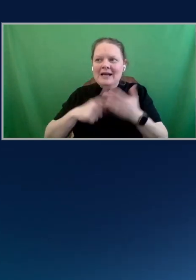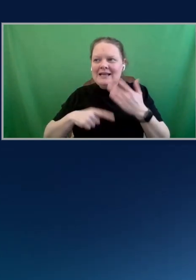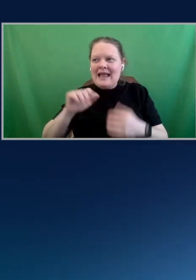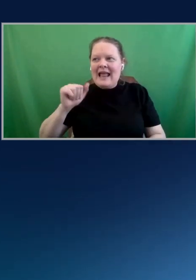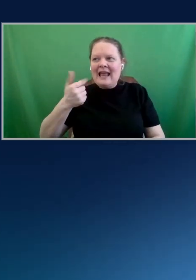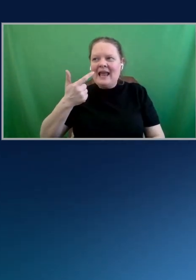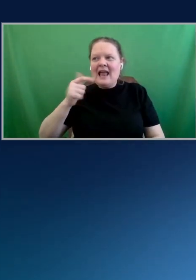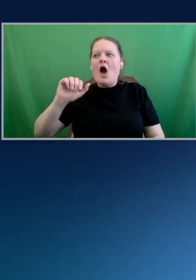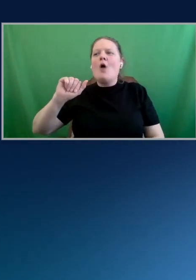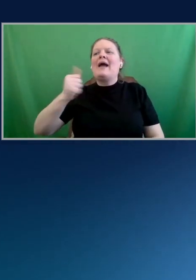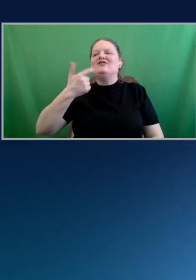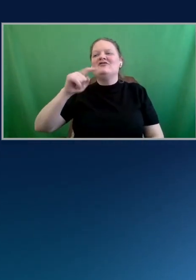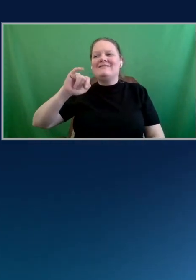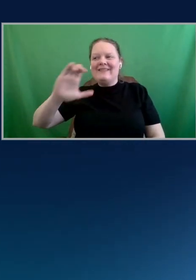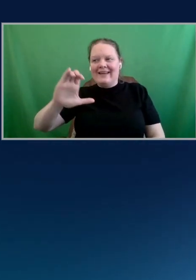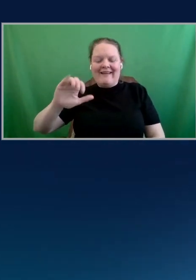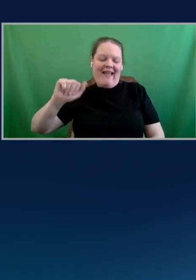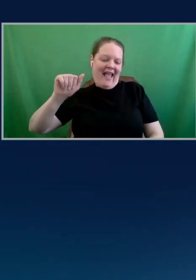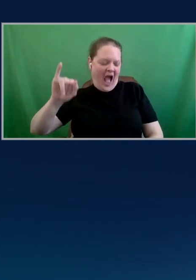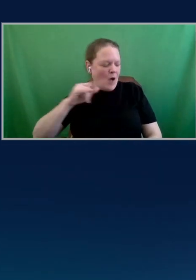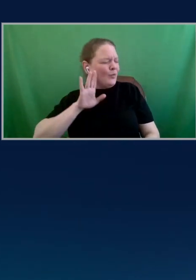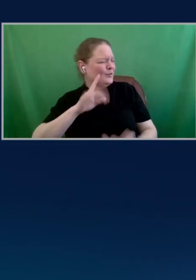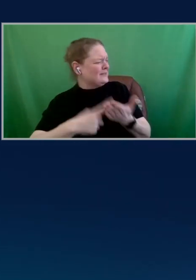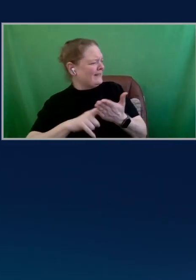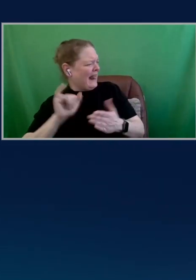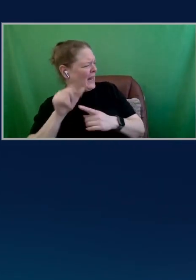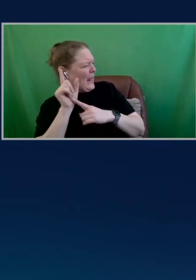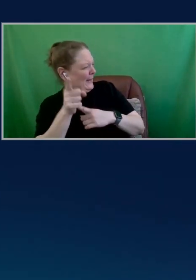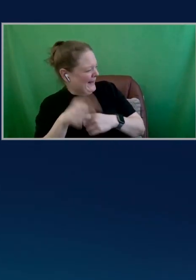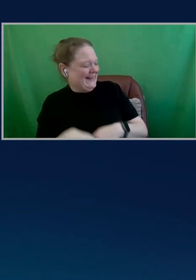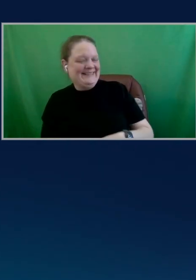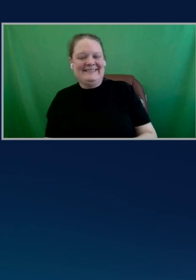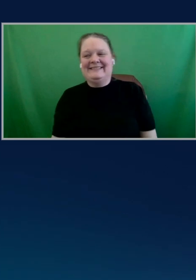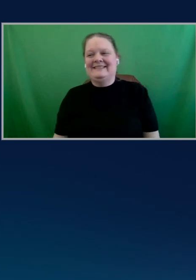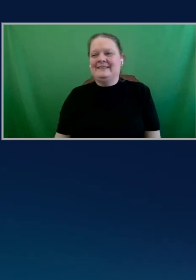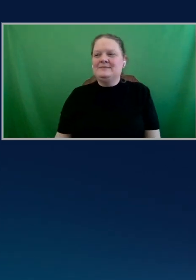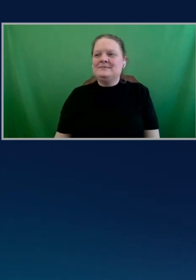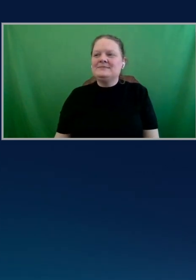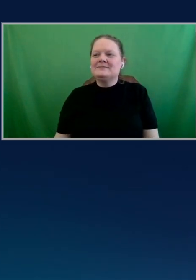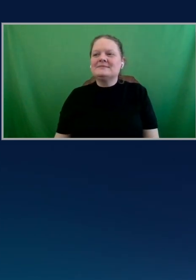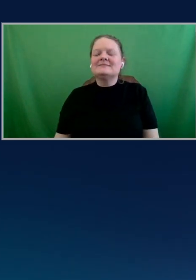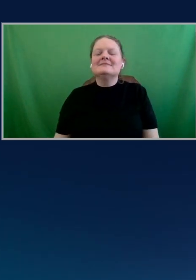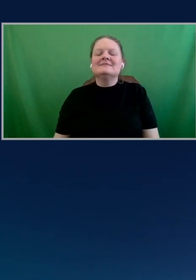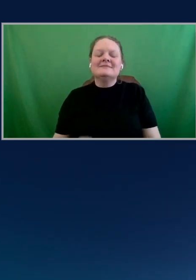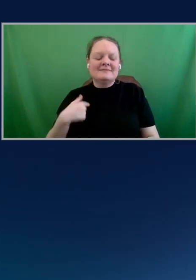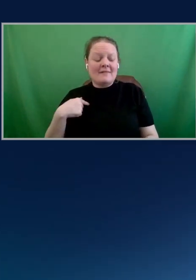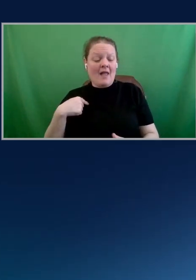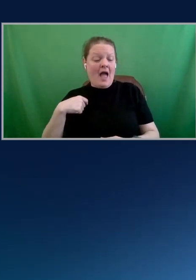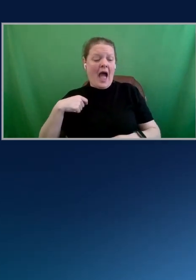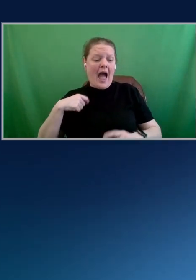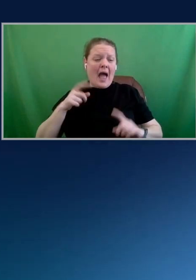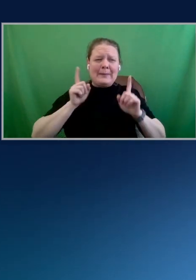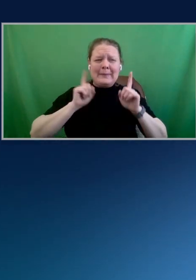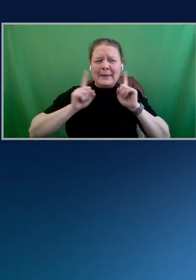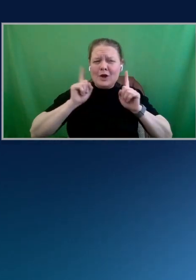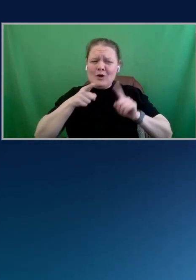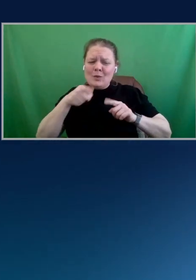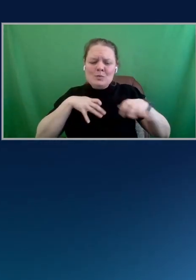in a minute. But you know, what I keep hearing you describe, though,